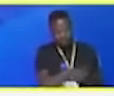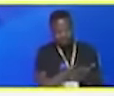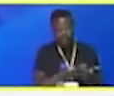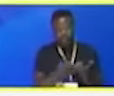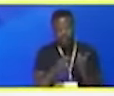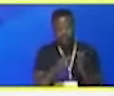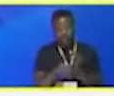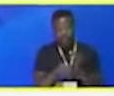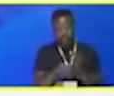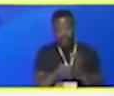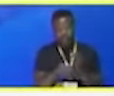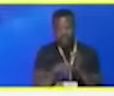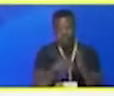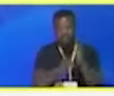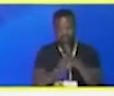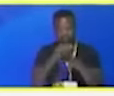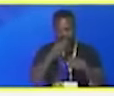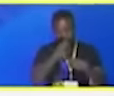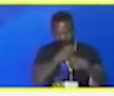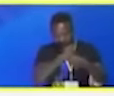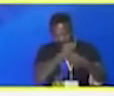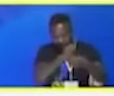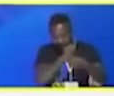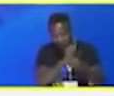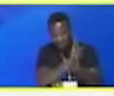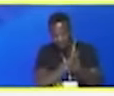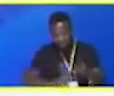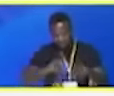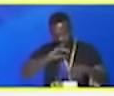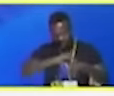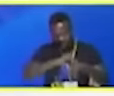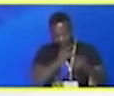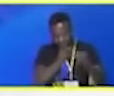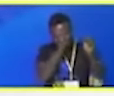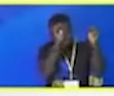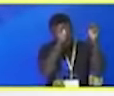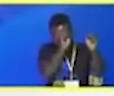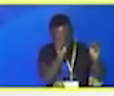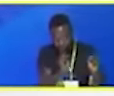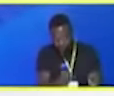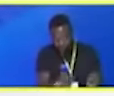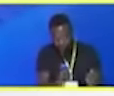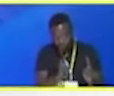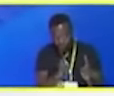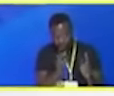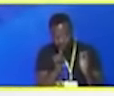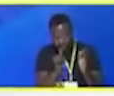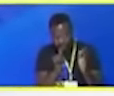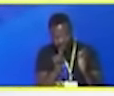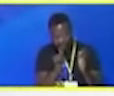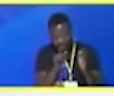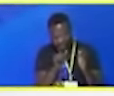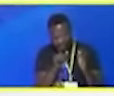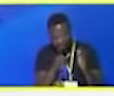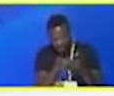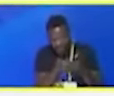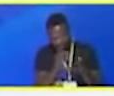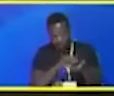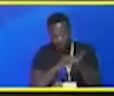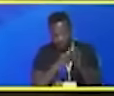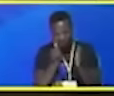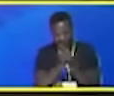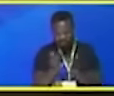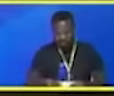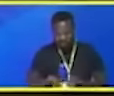God designed the kingdom system such that the full potential of this life that you have